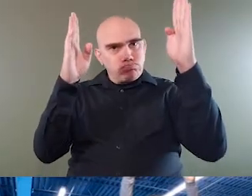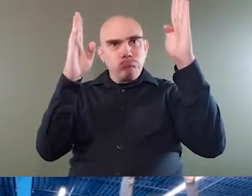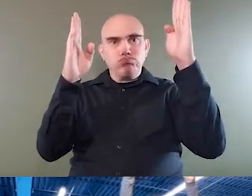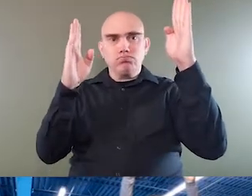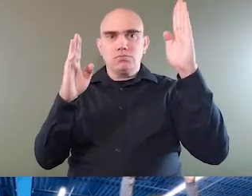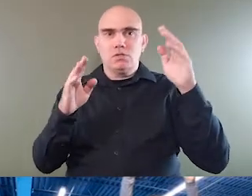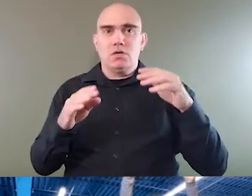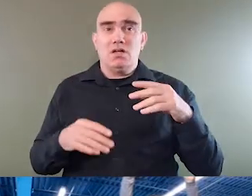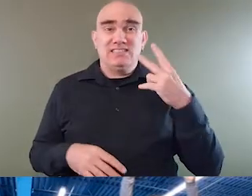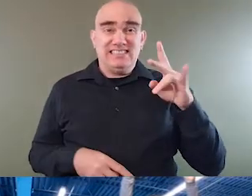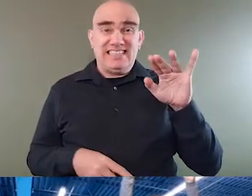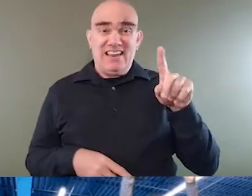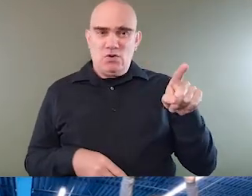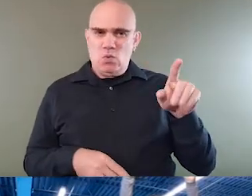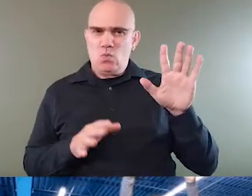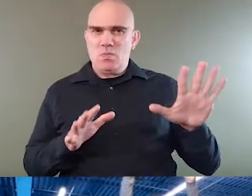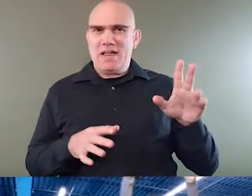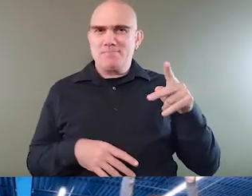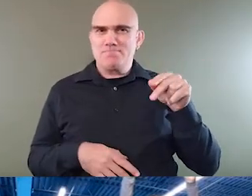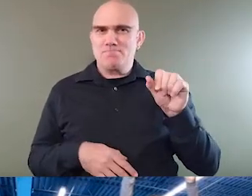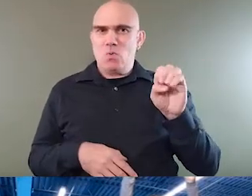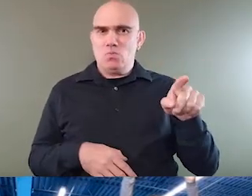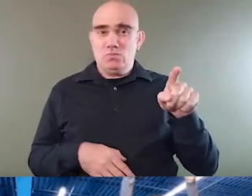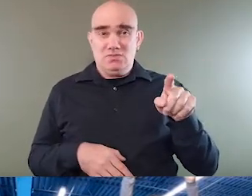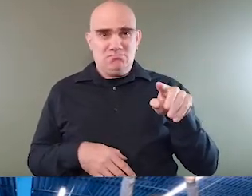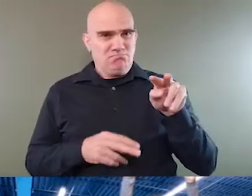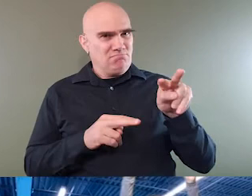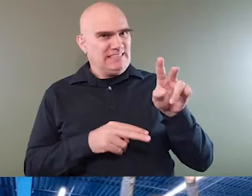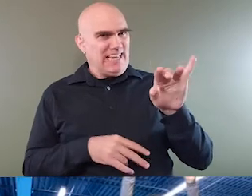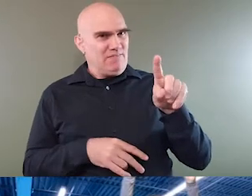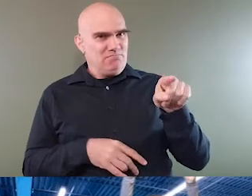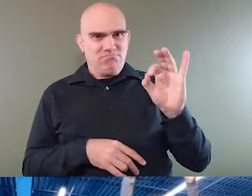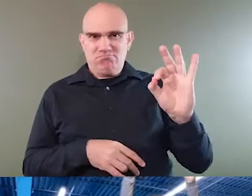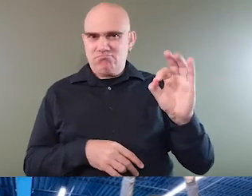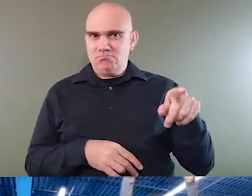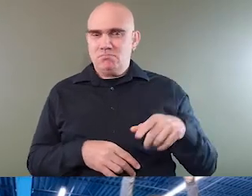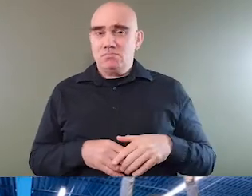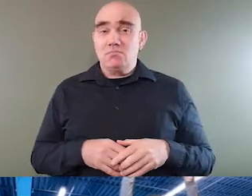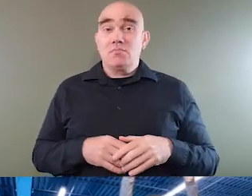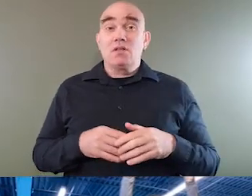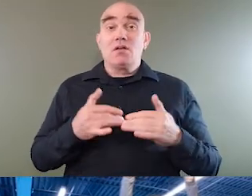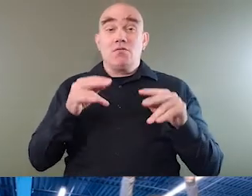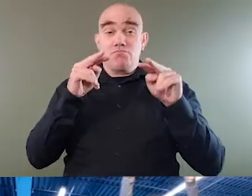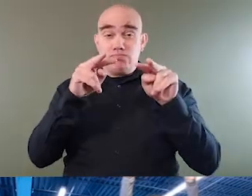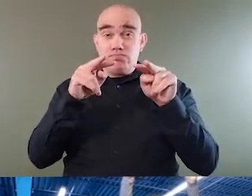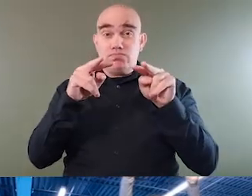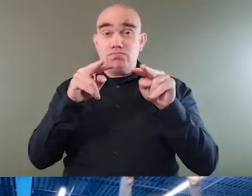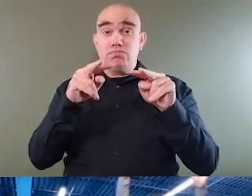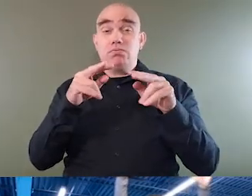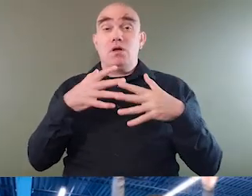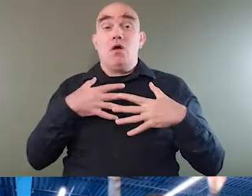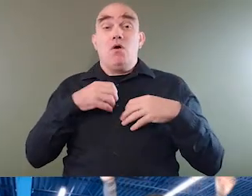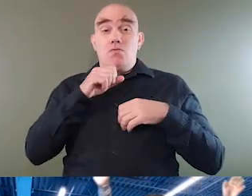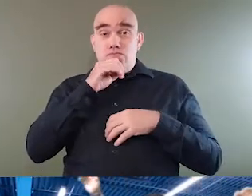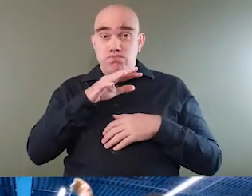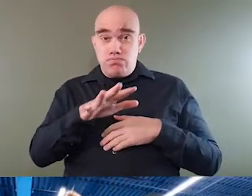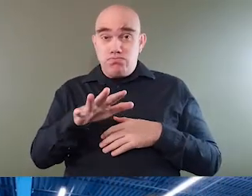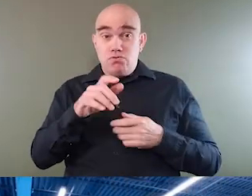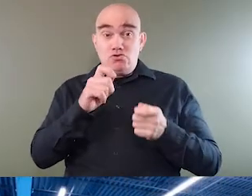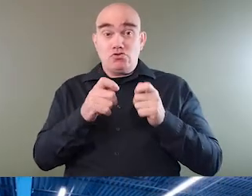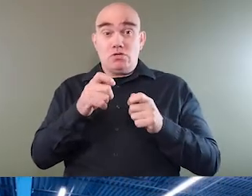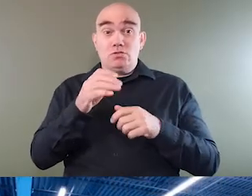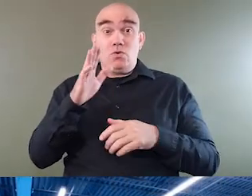there. You've got a good vision on David there. Big inhale here. Exhale, forward fold. You will just hear, go ahead